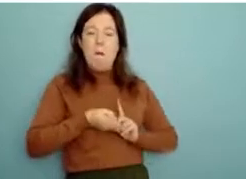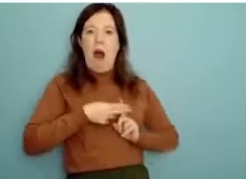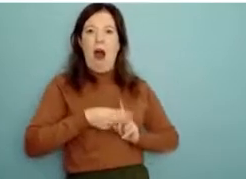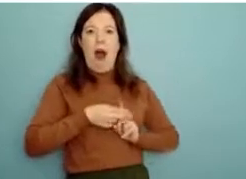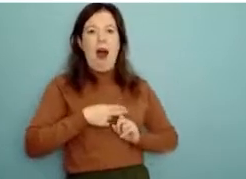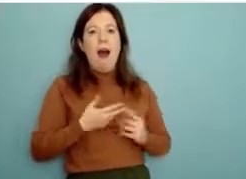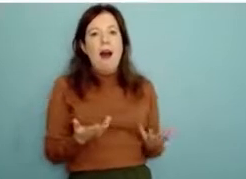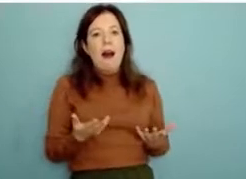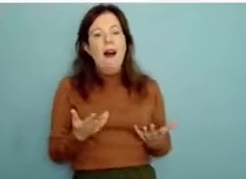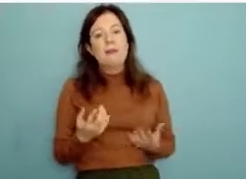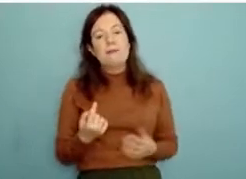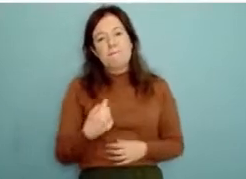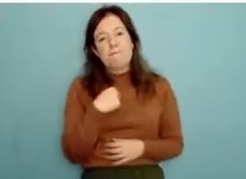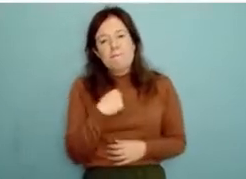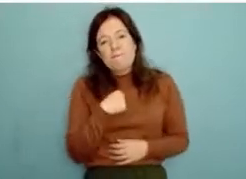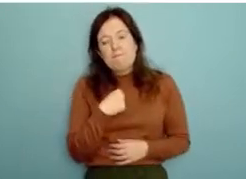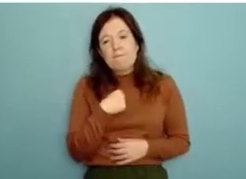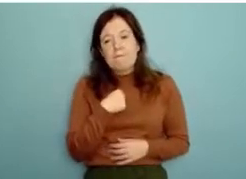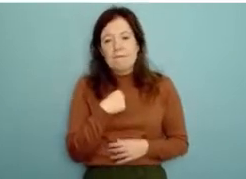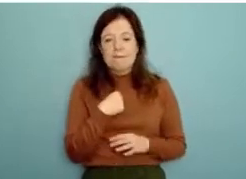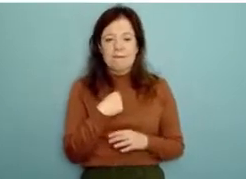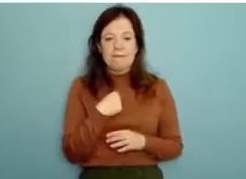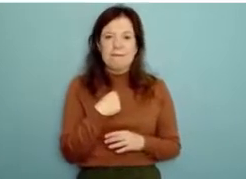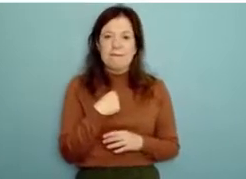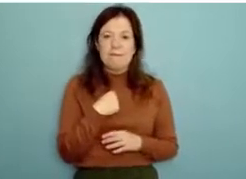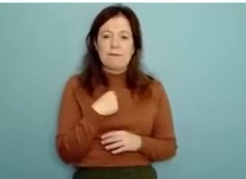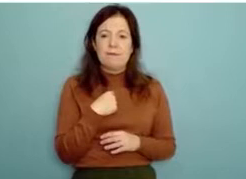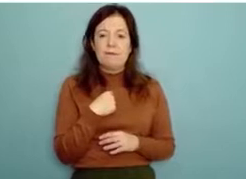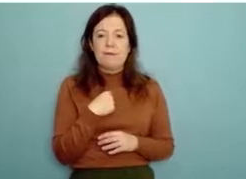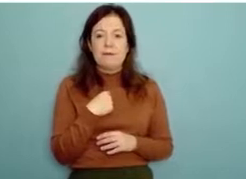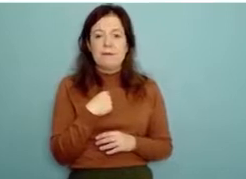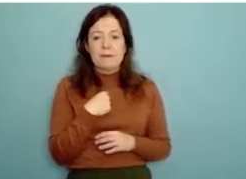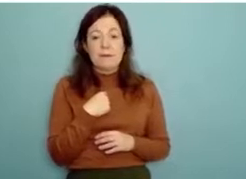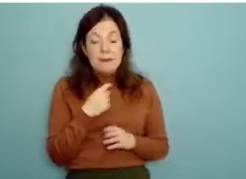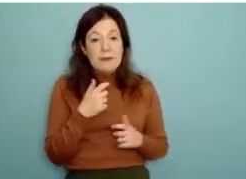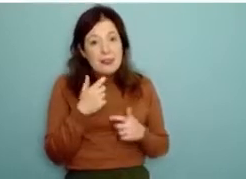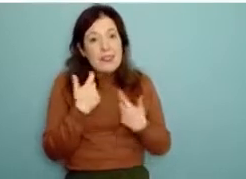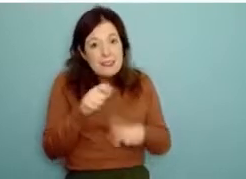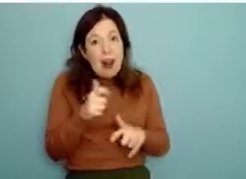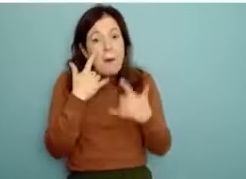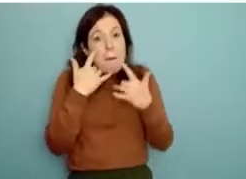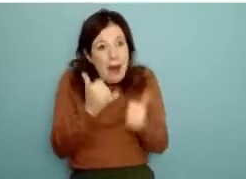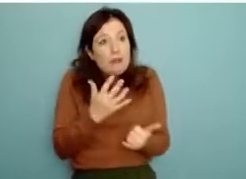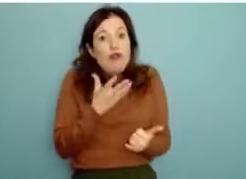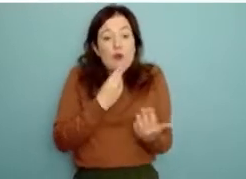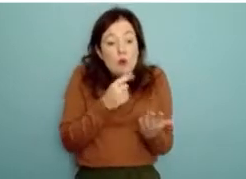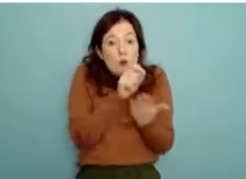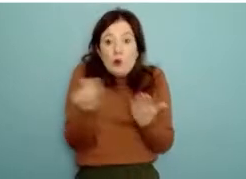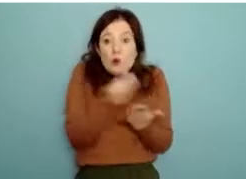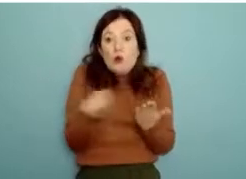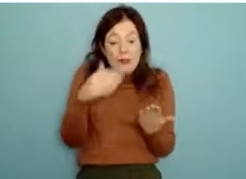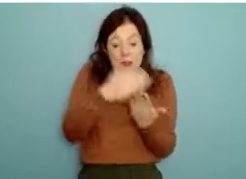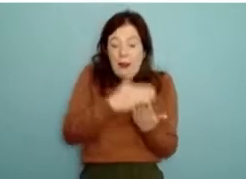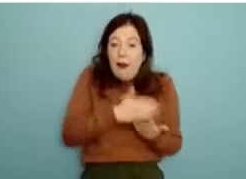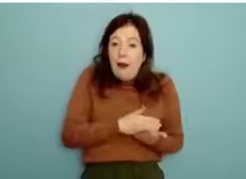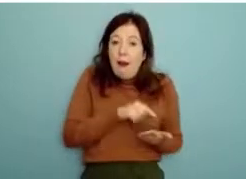For me, this is not a reason not to use measures. It really is a reason to think